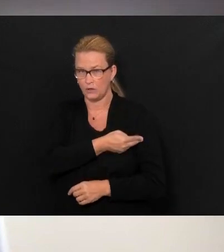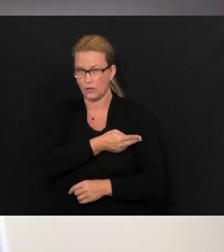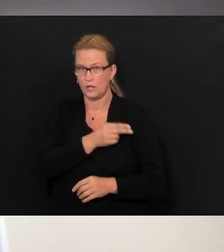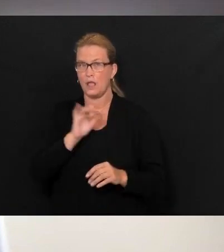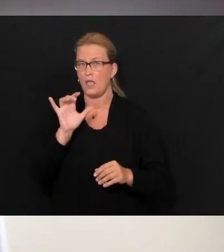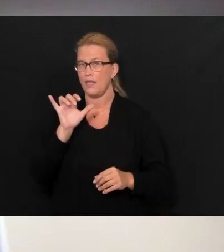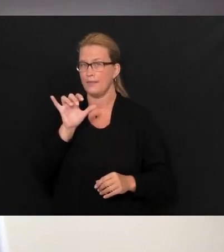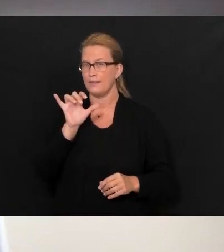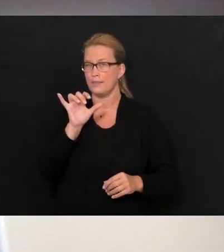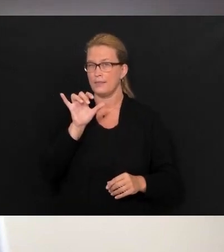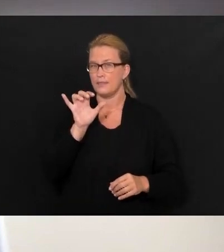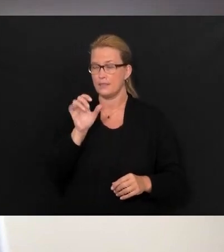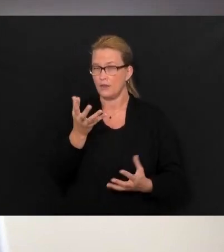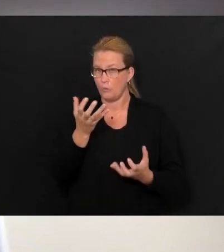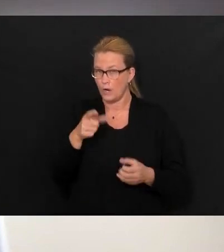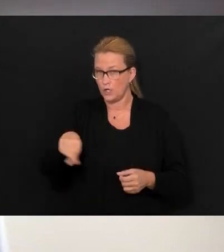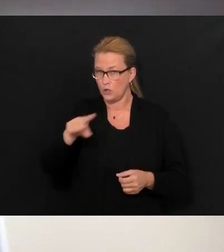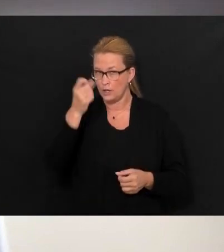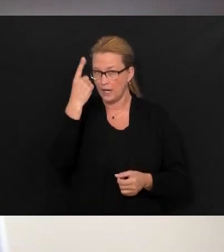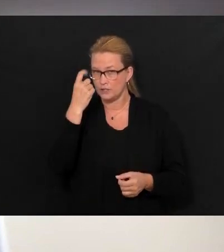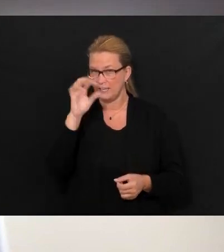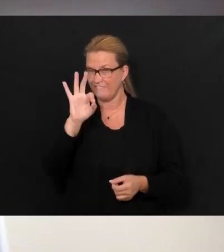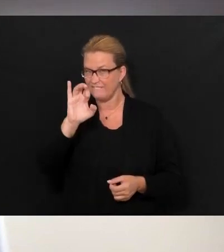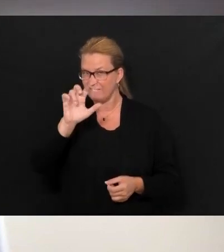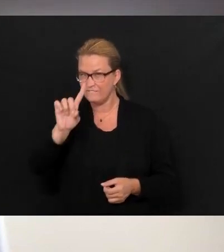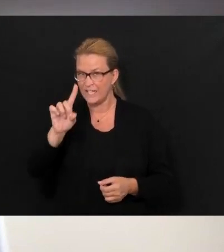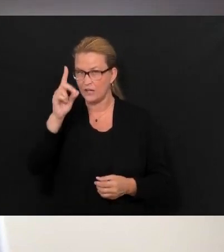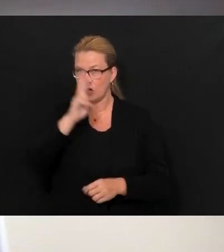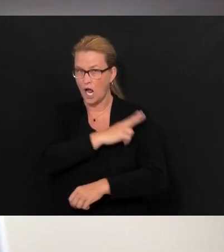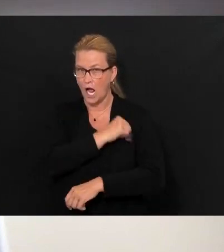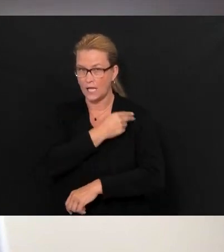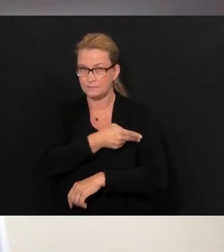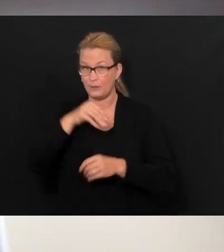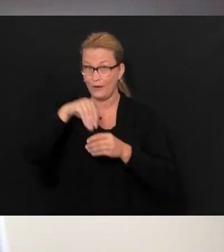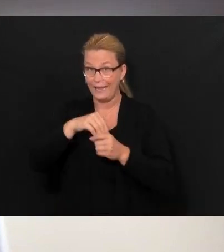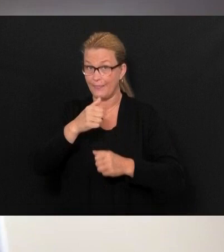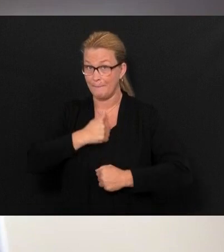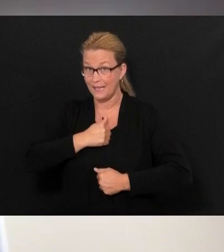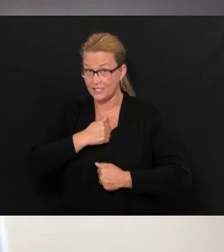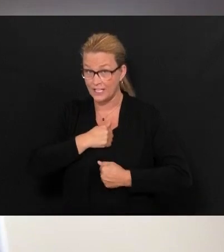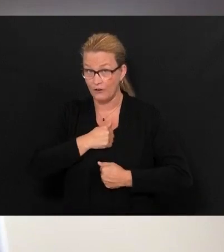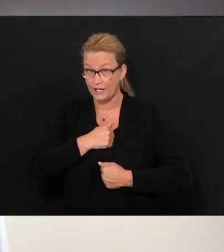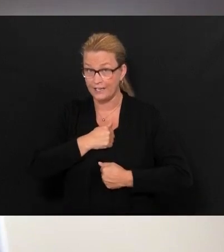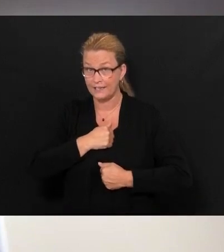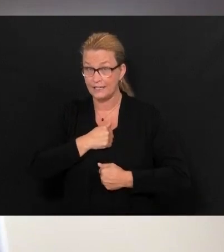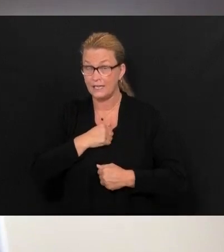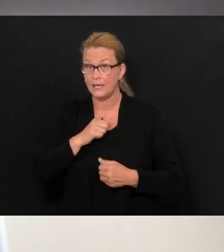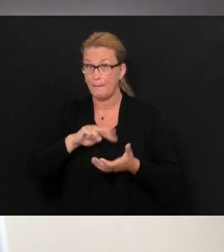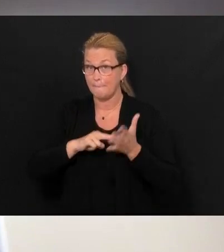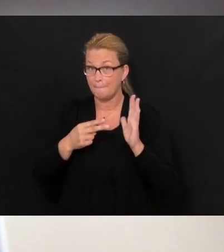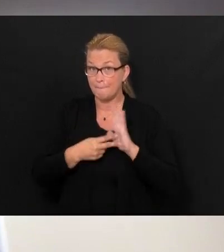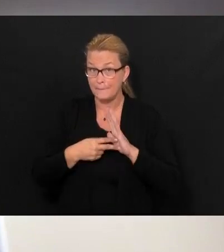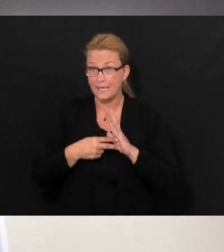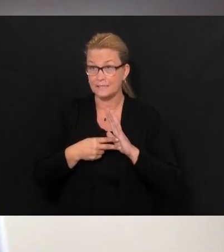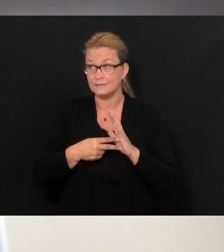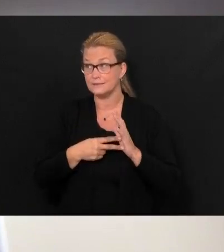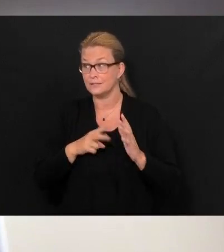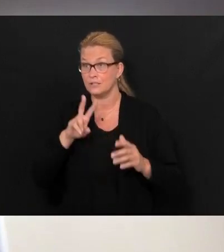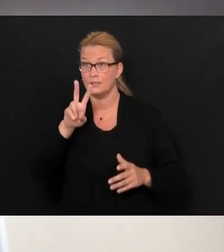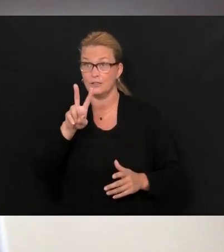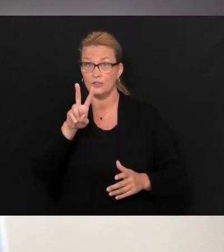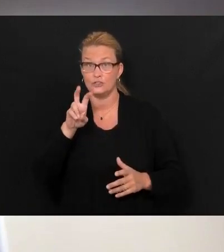that a field hospital is outlined to us in the military. If you're talking about a